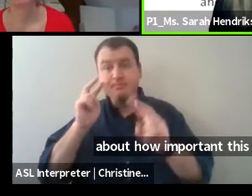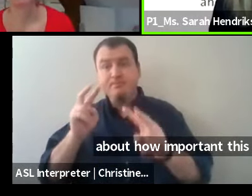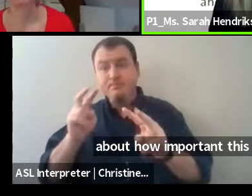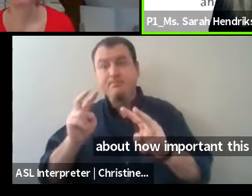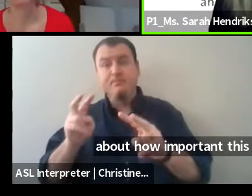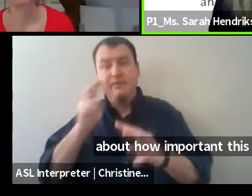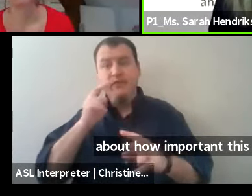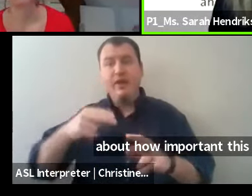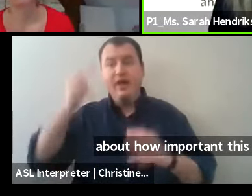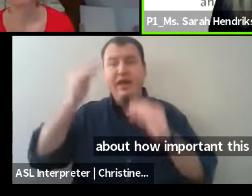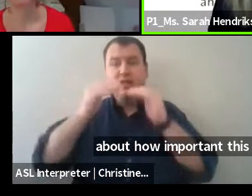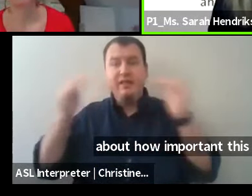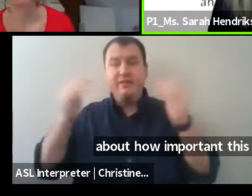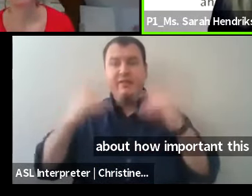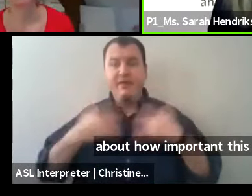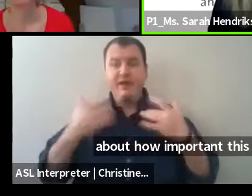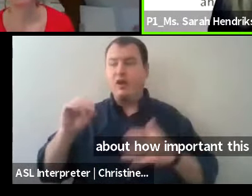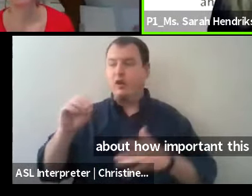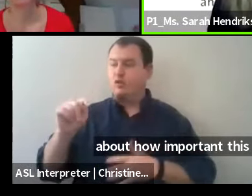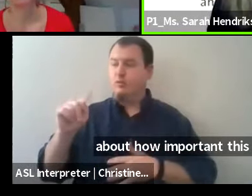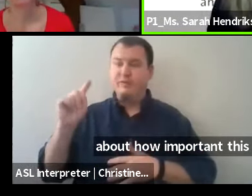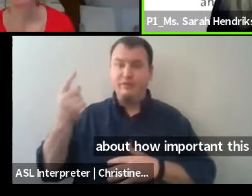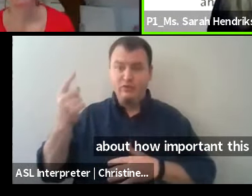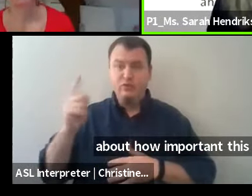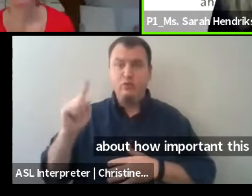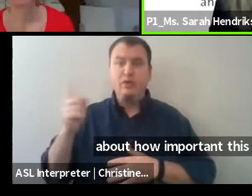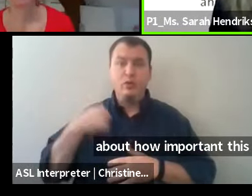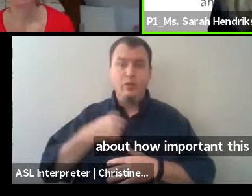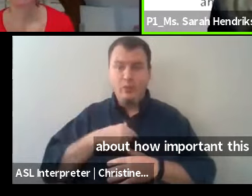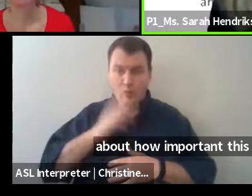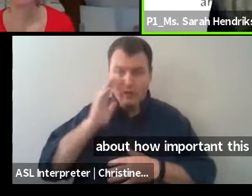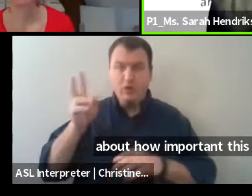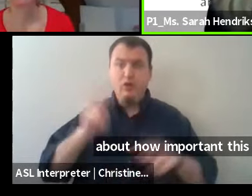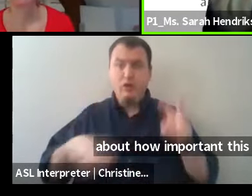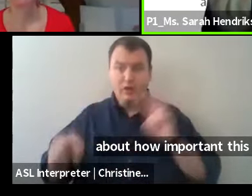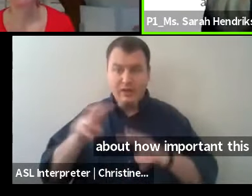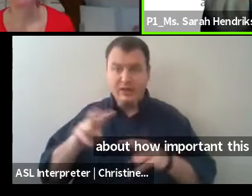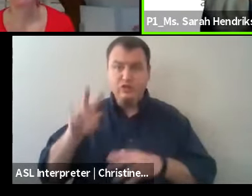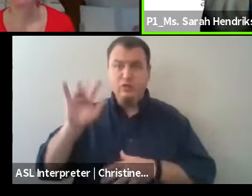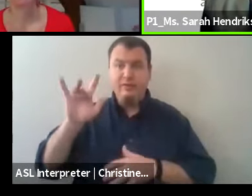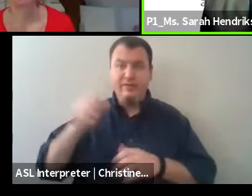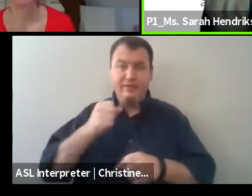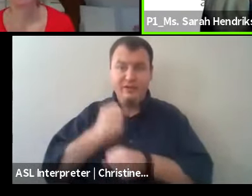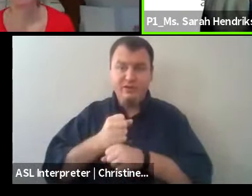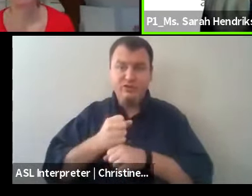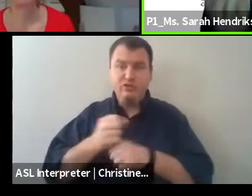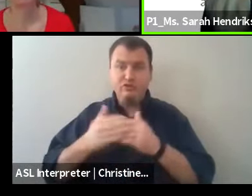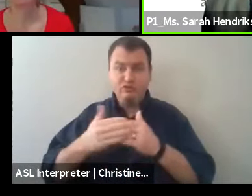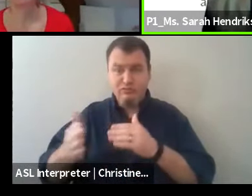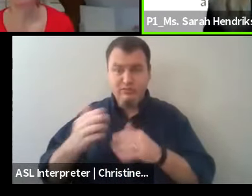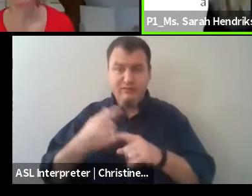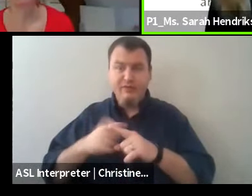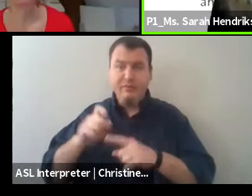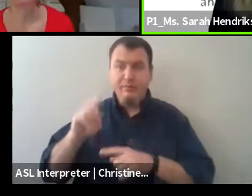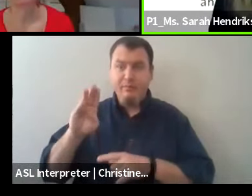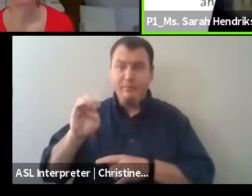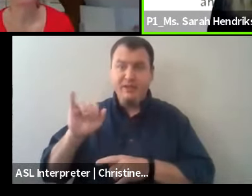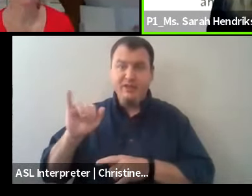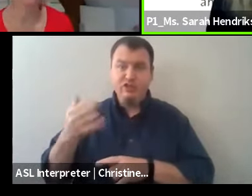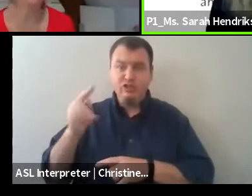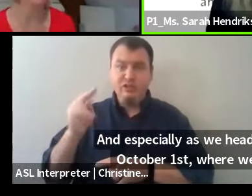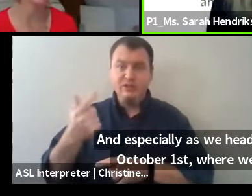event on October the 1st, where we will look at 25 years on from Beijing. We hope to hear